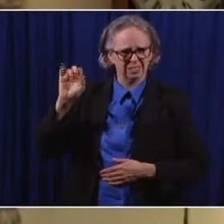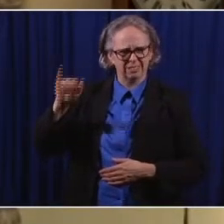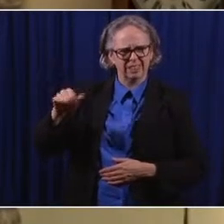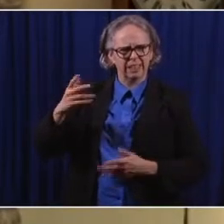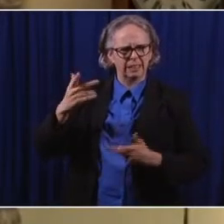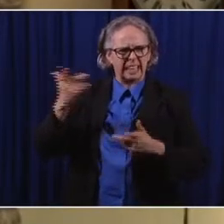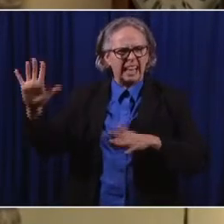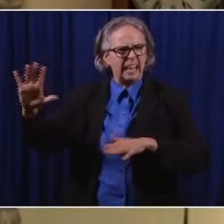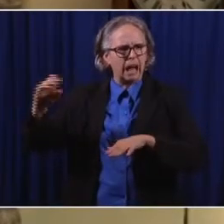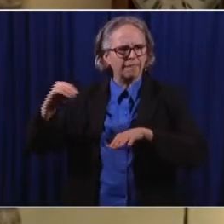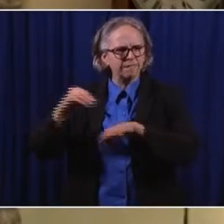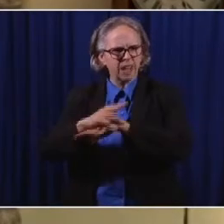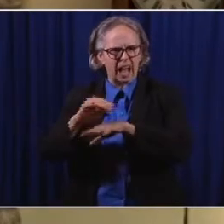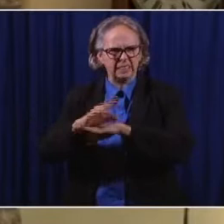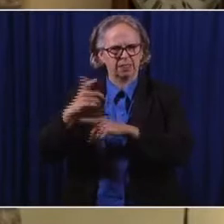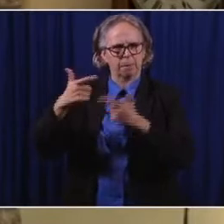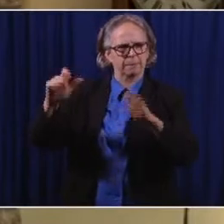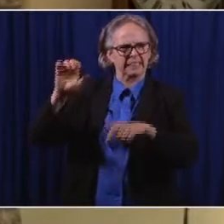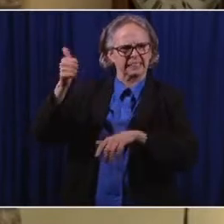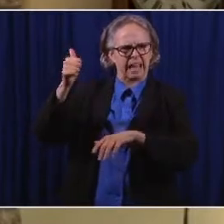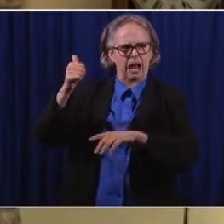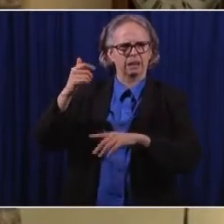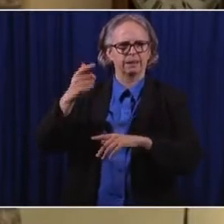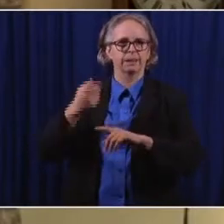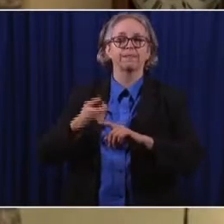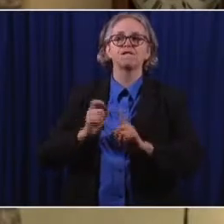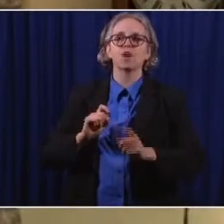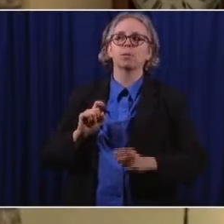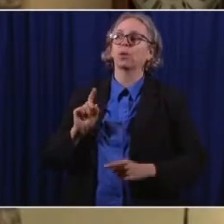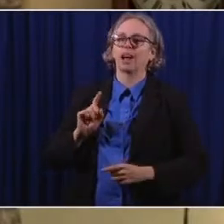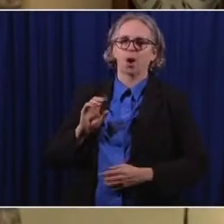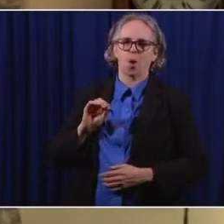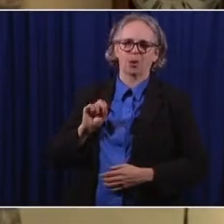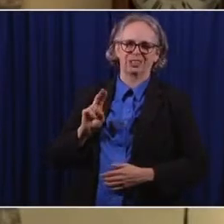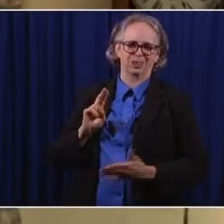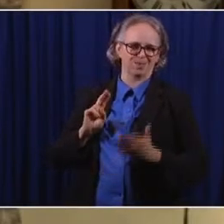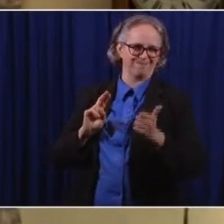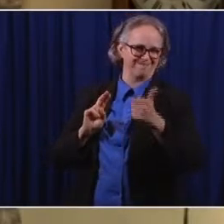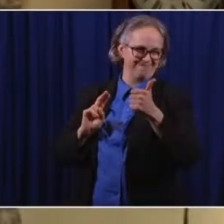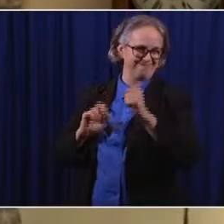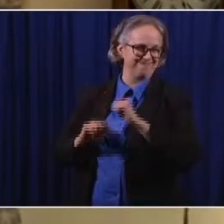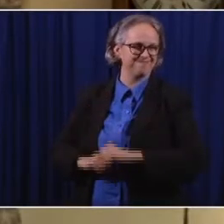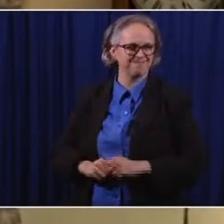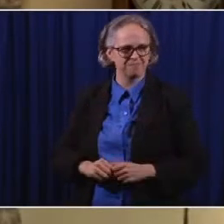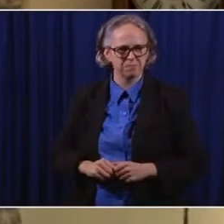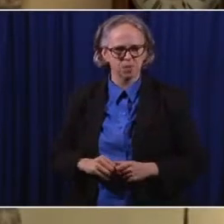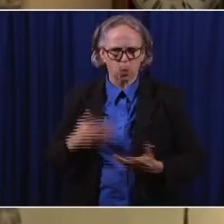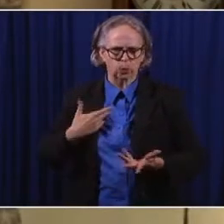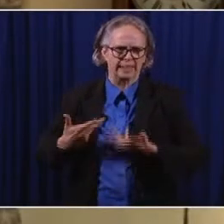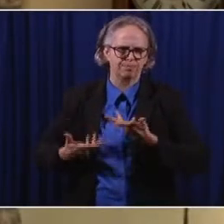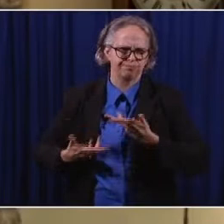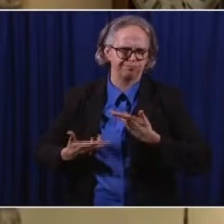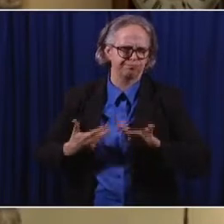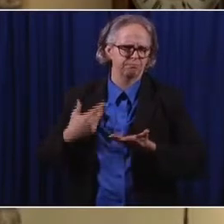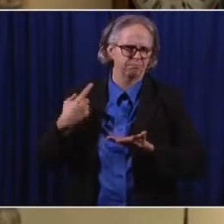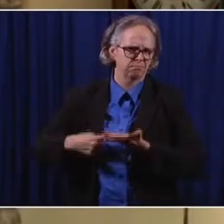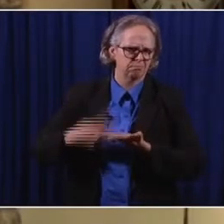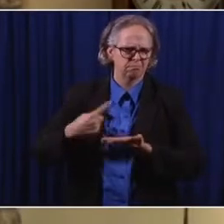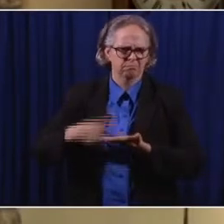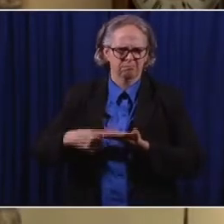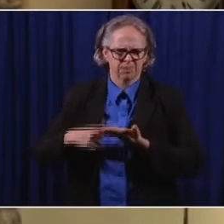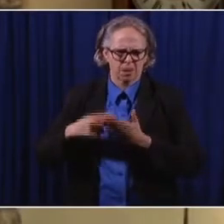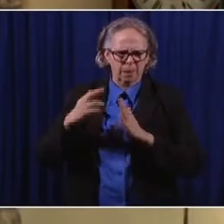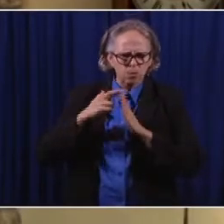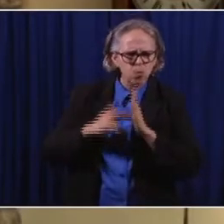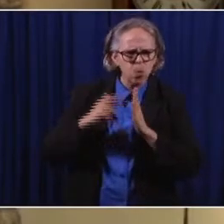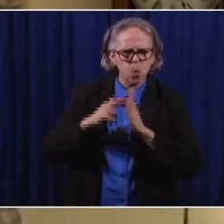I've talked to him on numerous occasions about, how things are going at Ohio State and testing the athletes, not just the athletes for